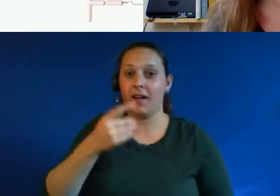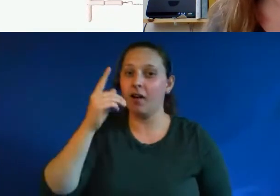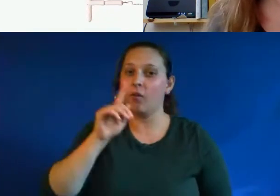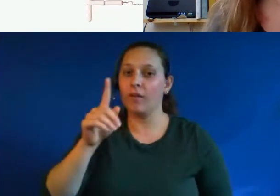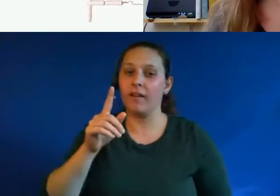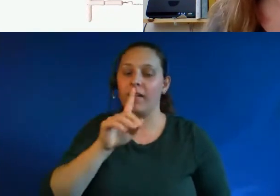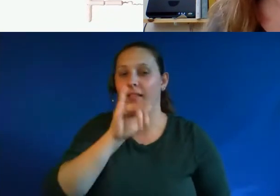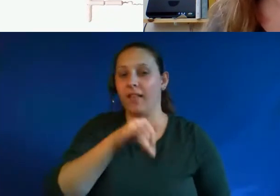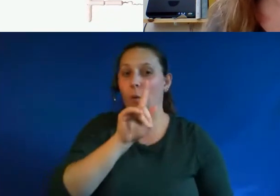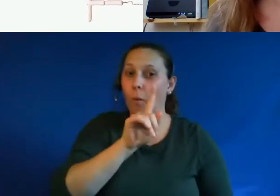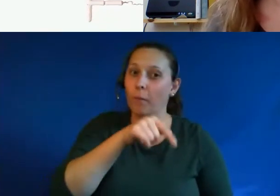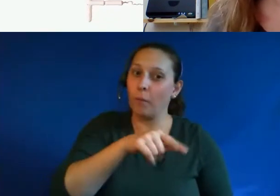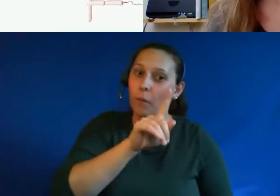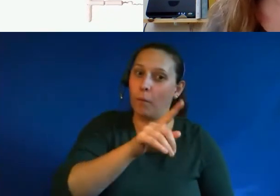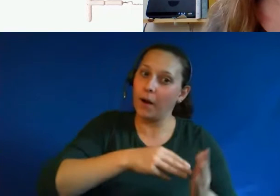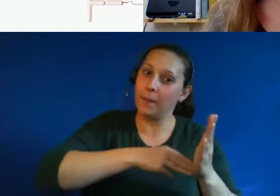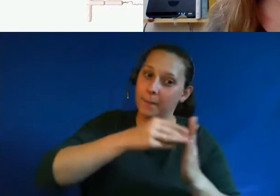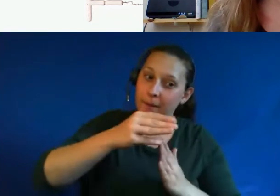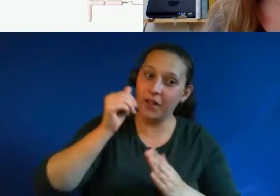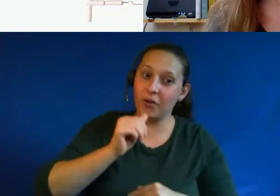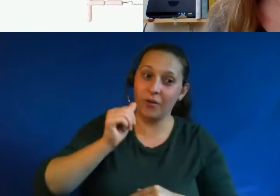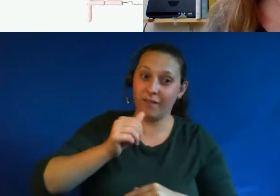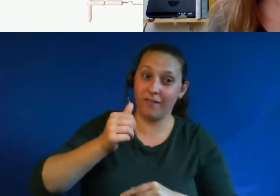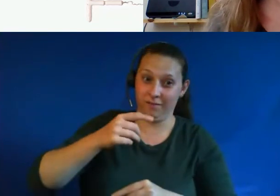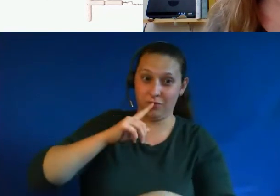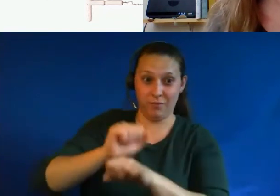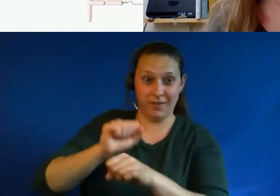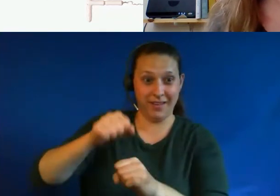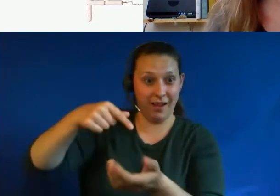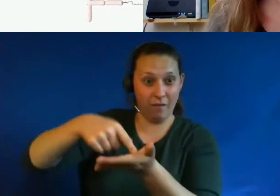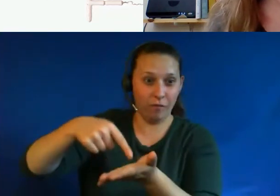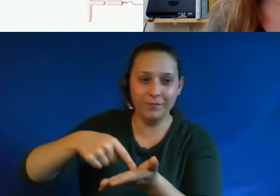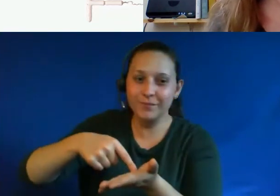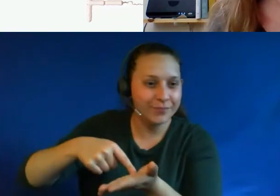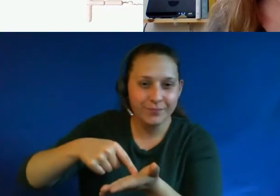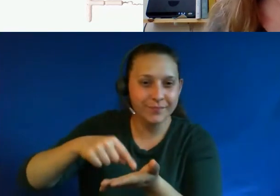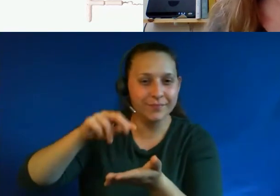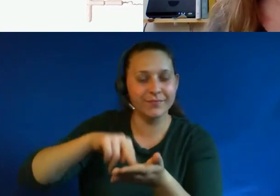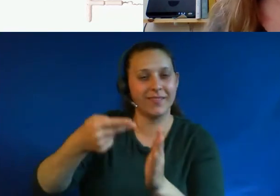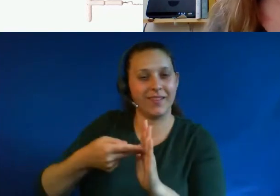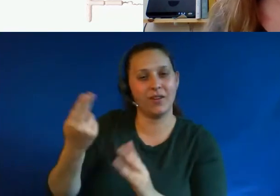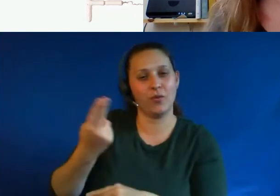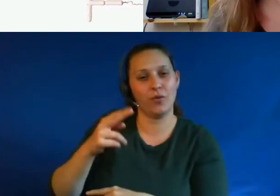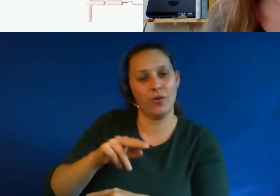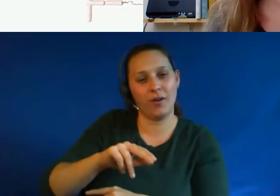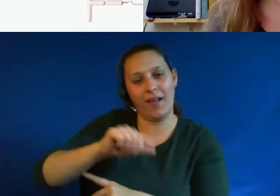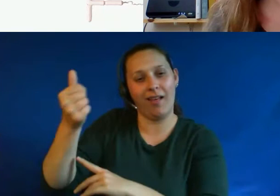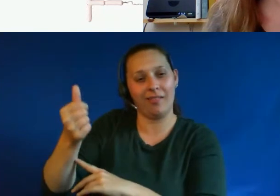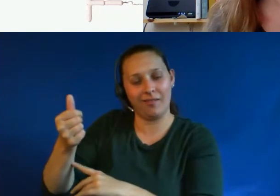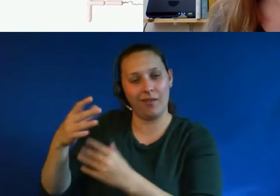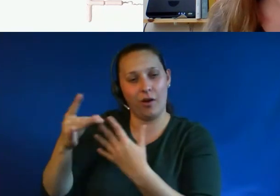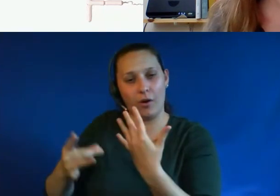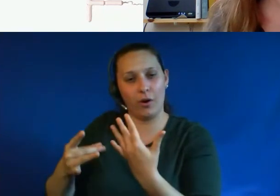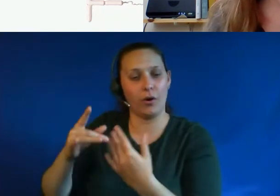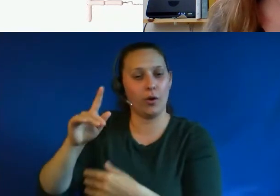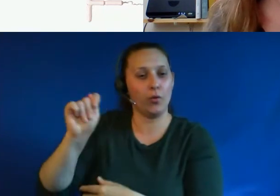products, and this means that those menstruators end up using alternative options such as toilet paper, newspaper, or even